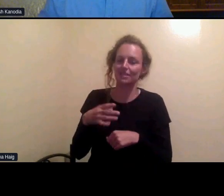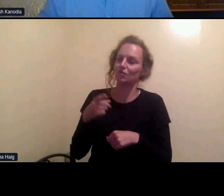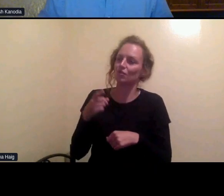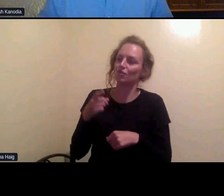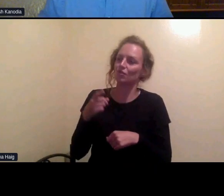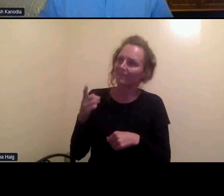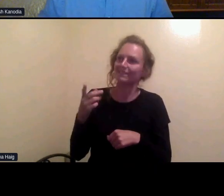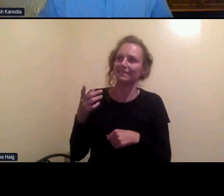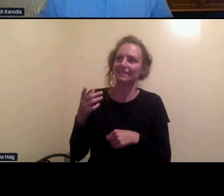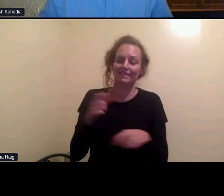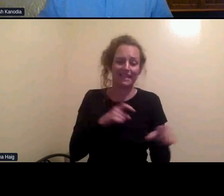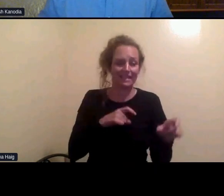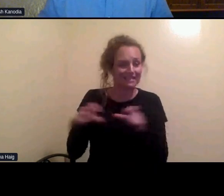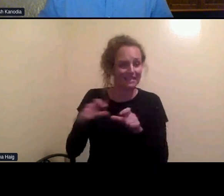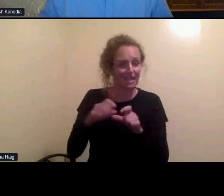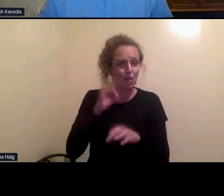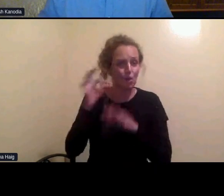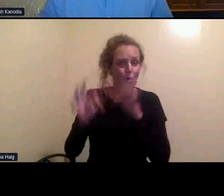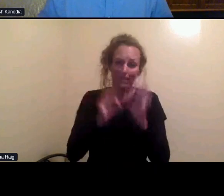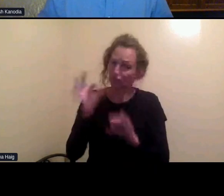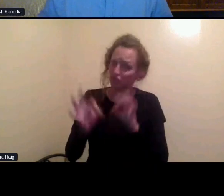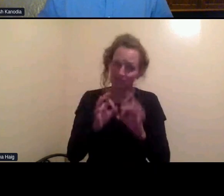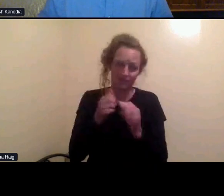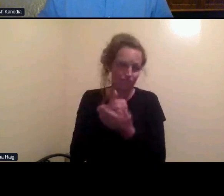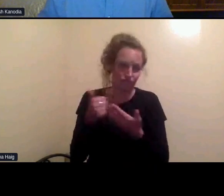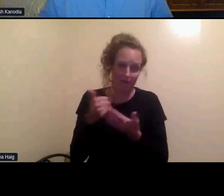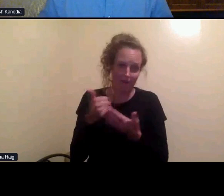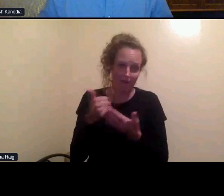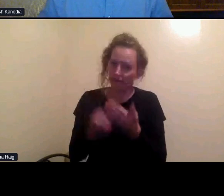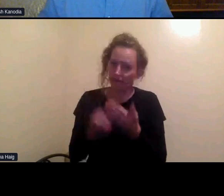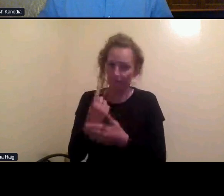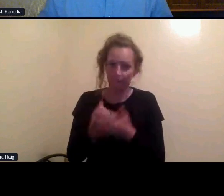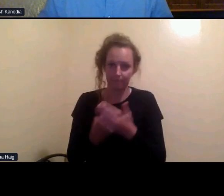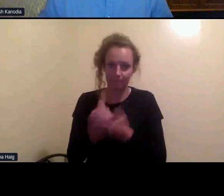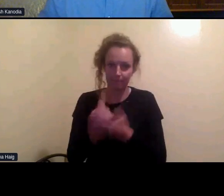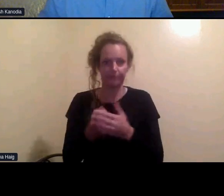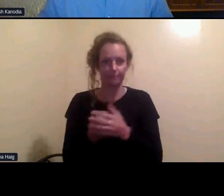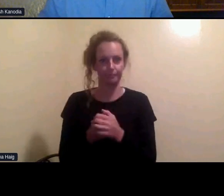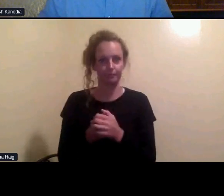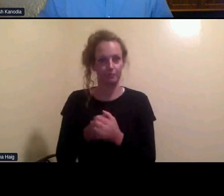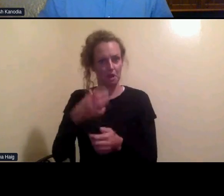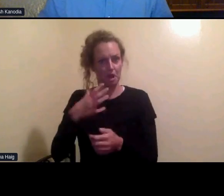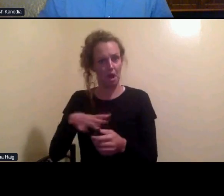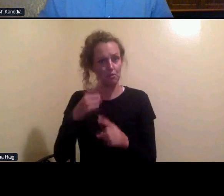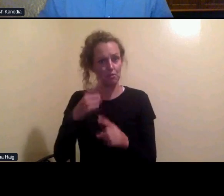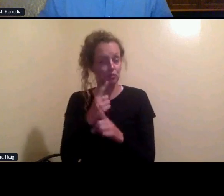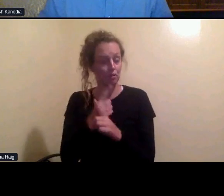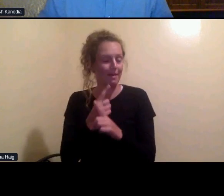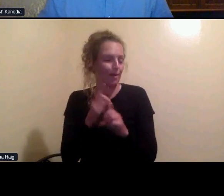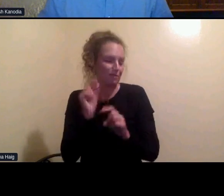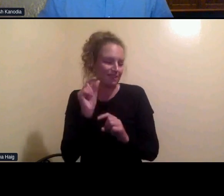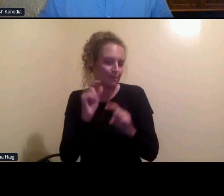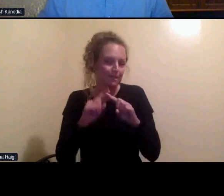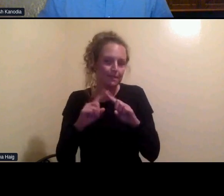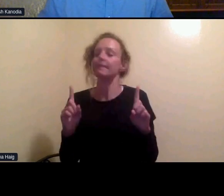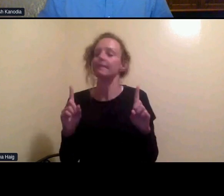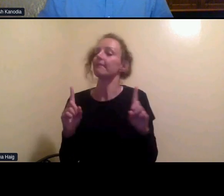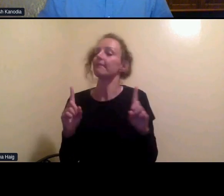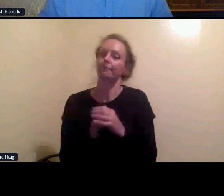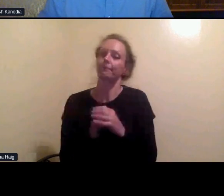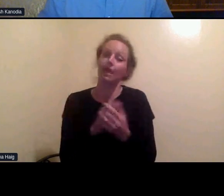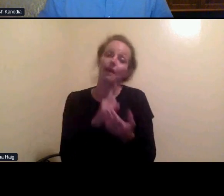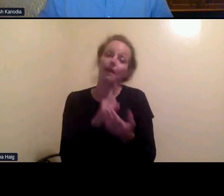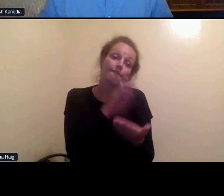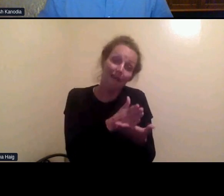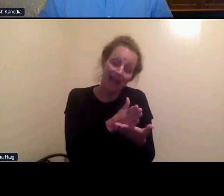regular basis. But I want to talk about something slightly different. So rather than the kind of facts and figures, which are great, but sometimes